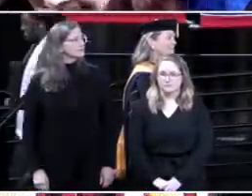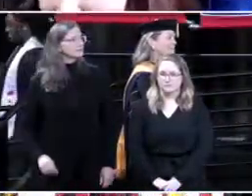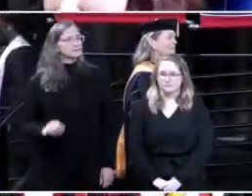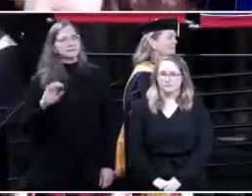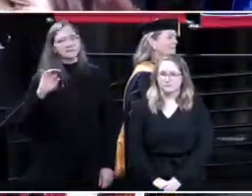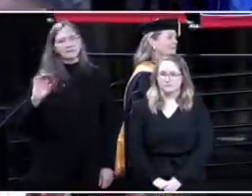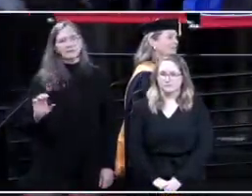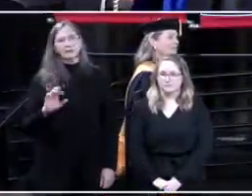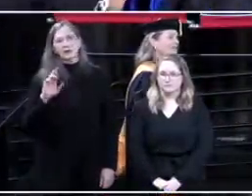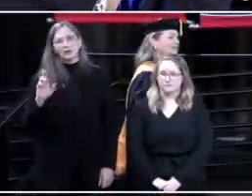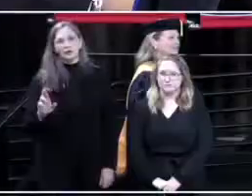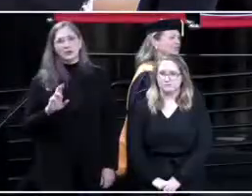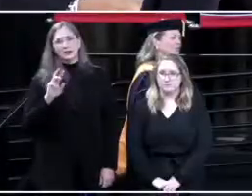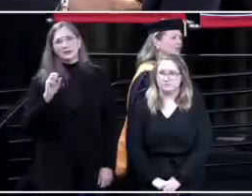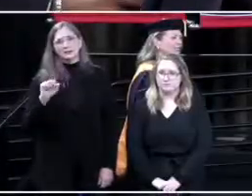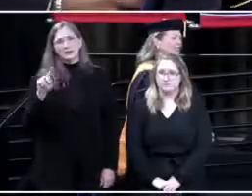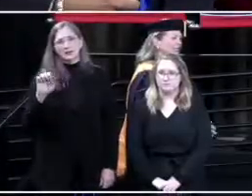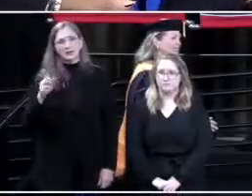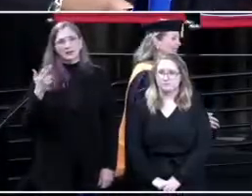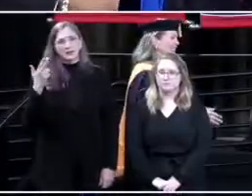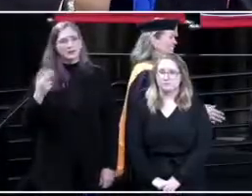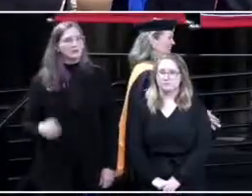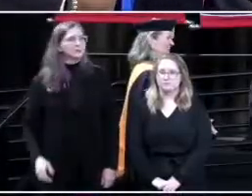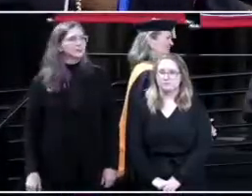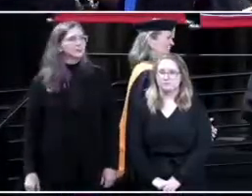Chloe Rain Smith,